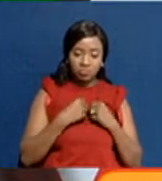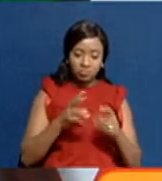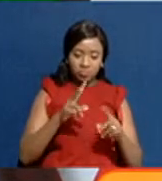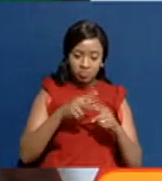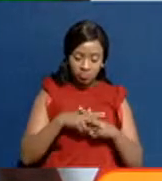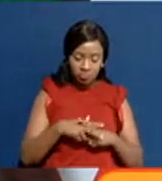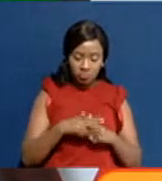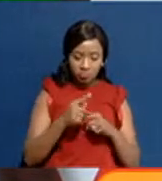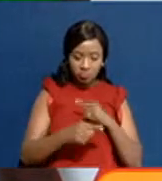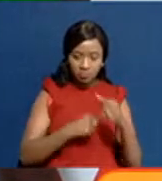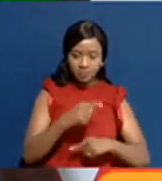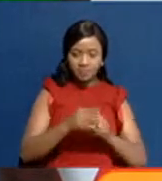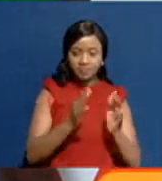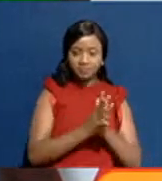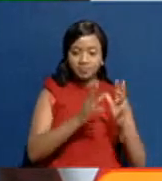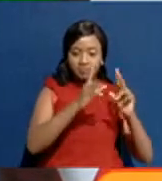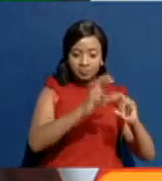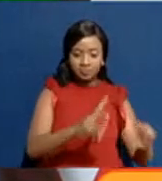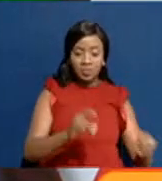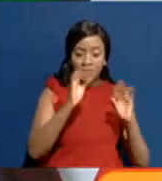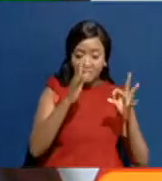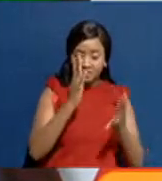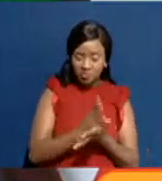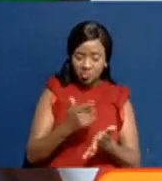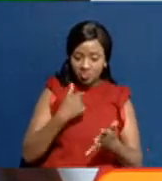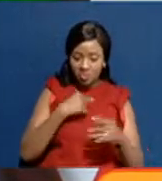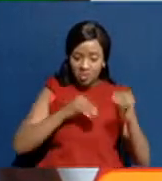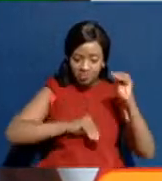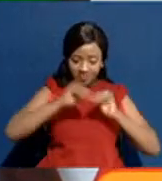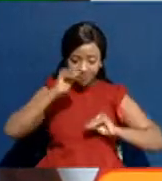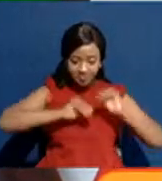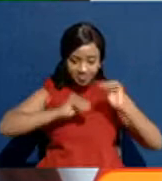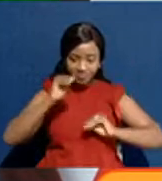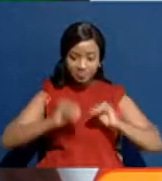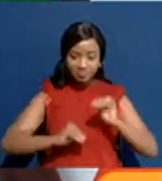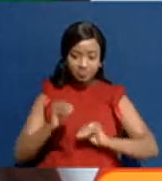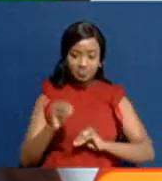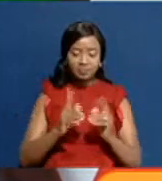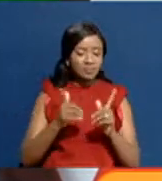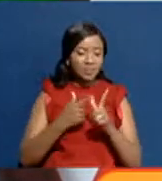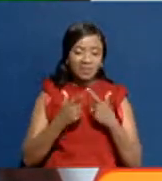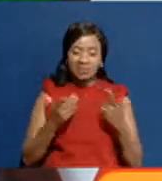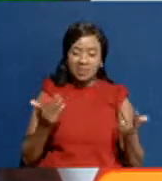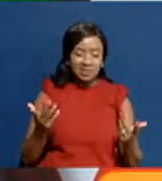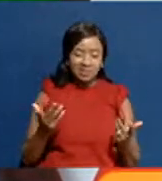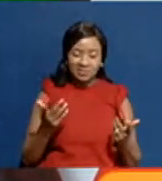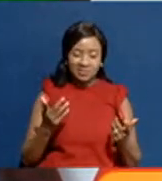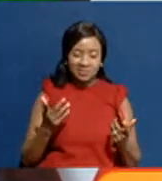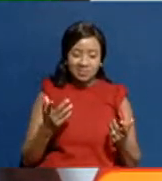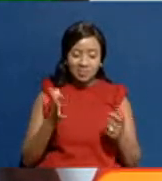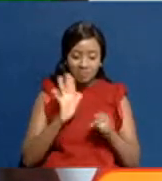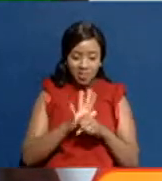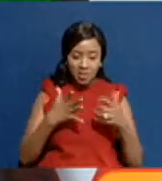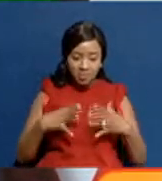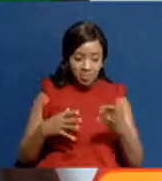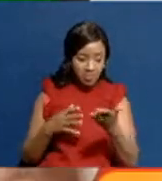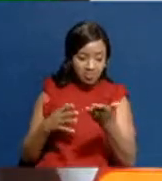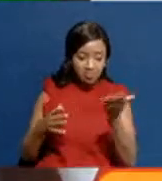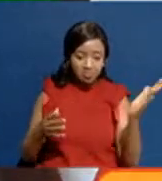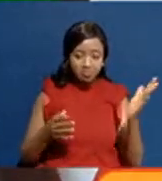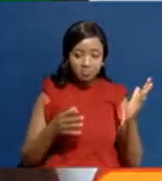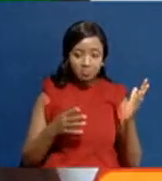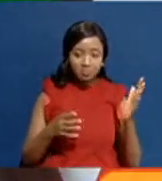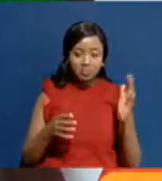investigations. And if I was malicious, my friend, if I was malicious, a lot of those people come